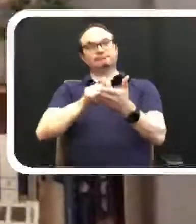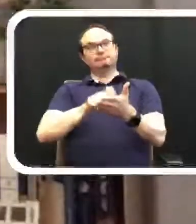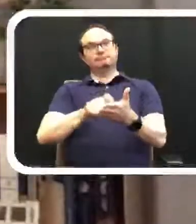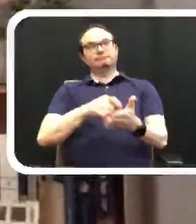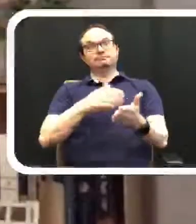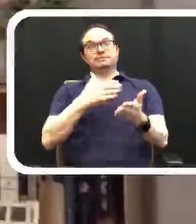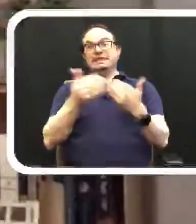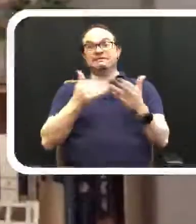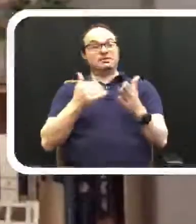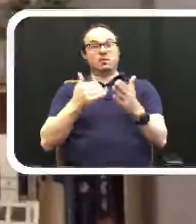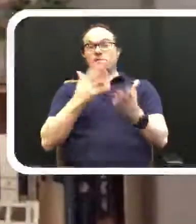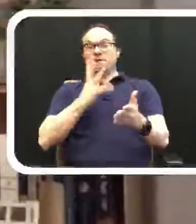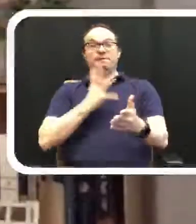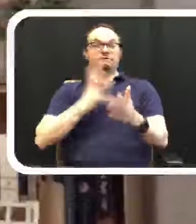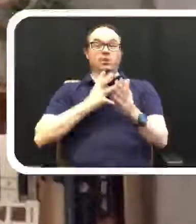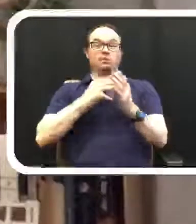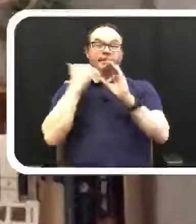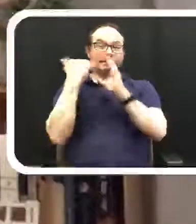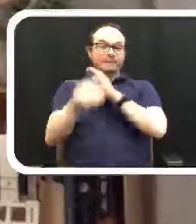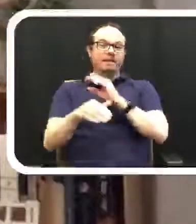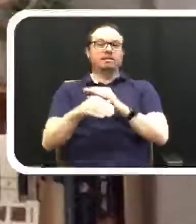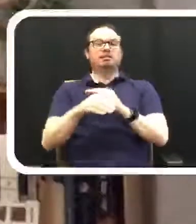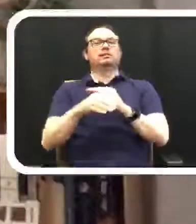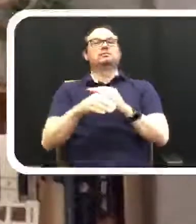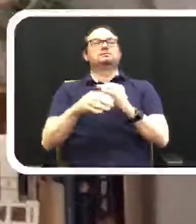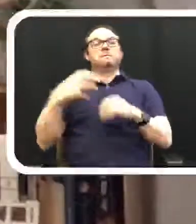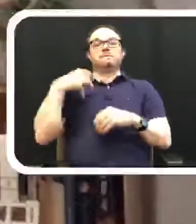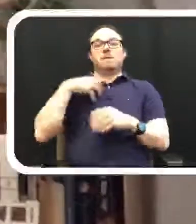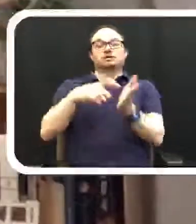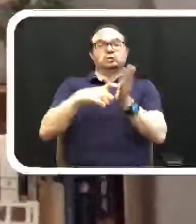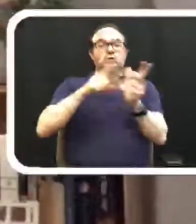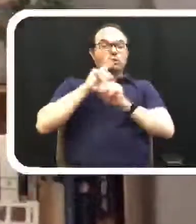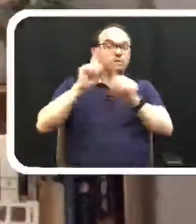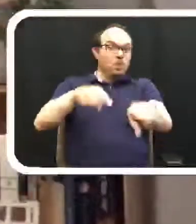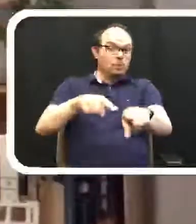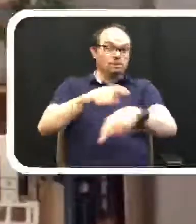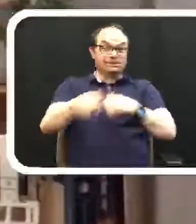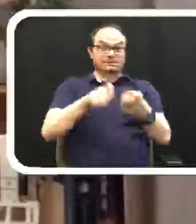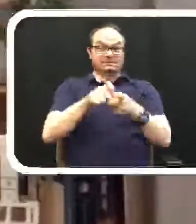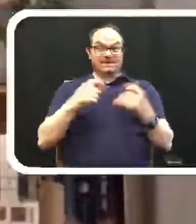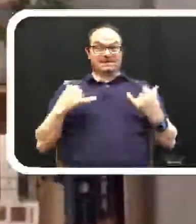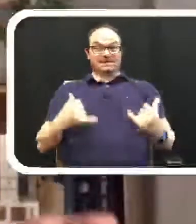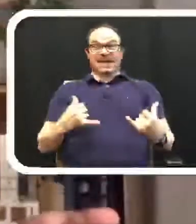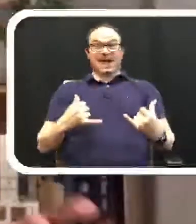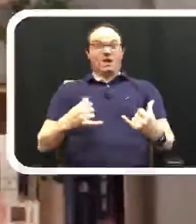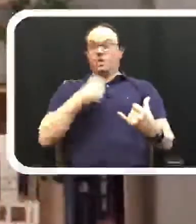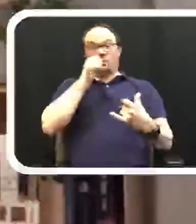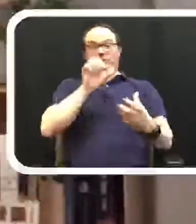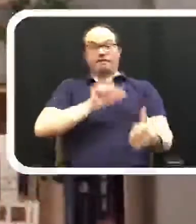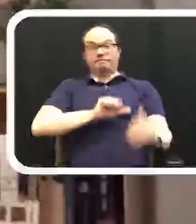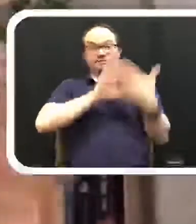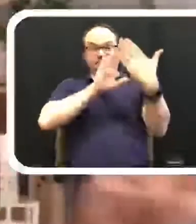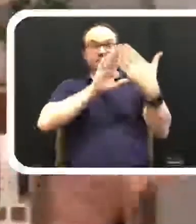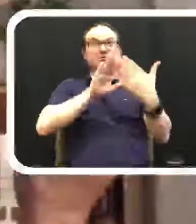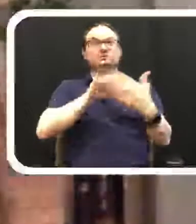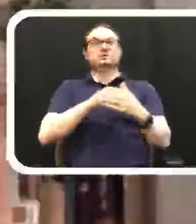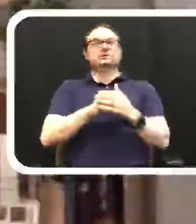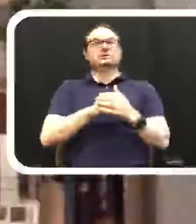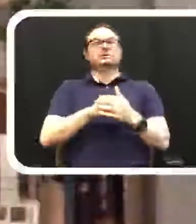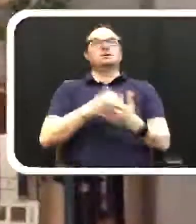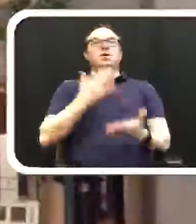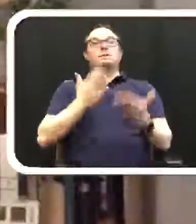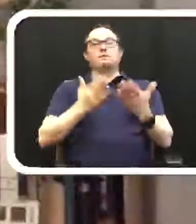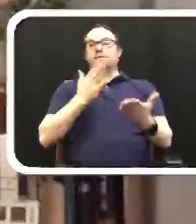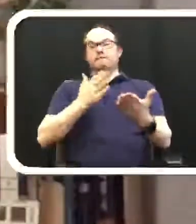just an email or a report to our boss, especially right now when we're not sitting in meetings, or maybe you are through